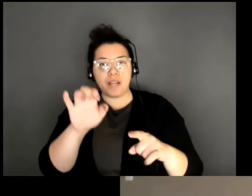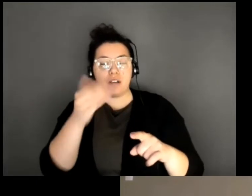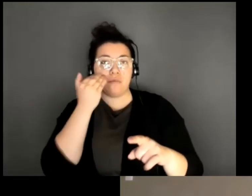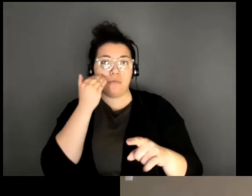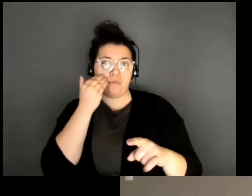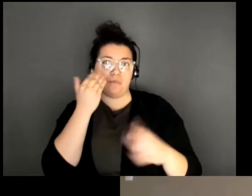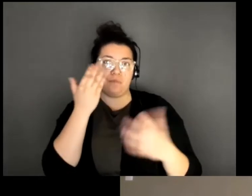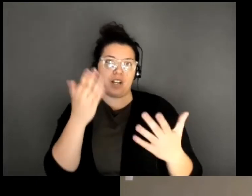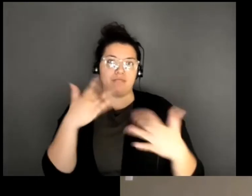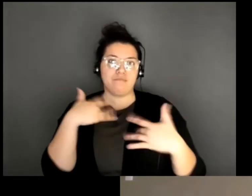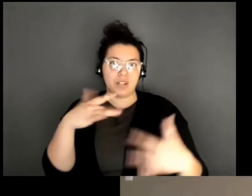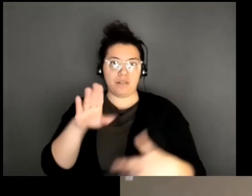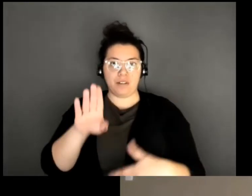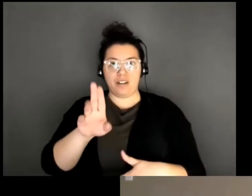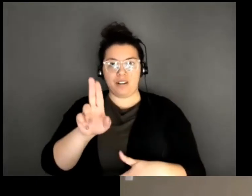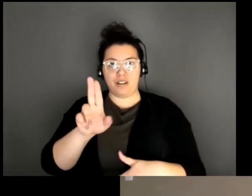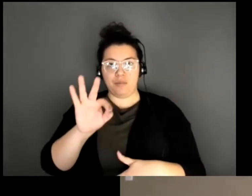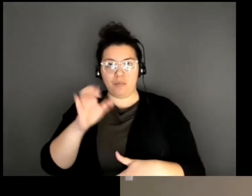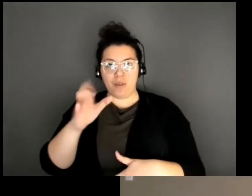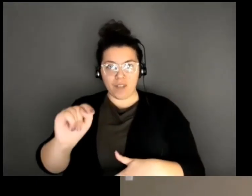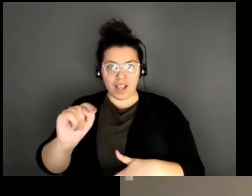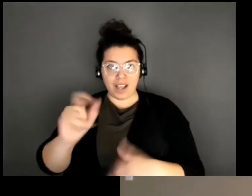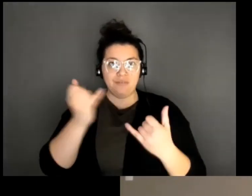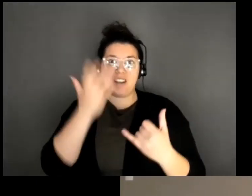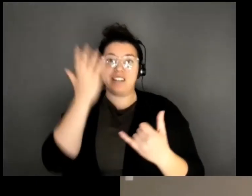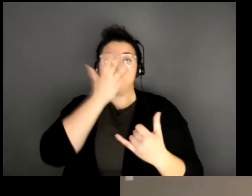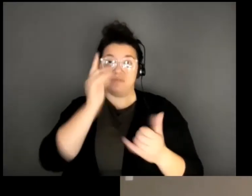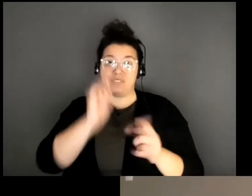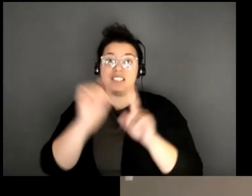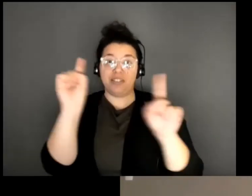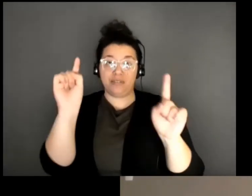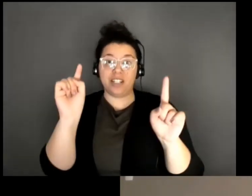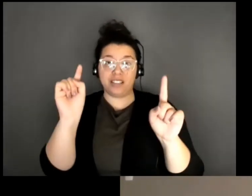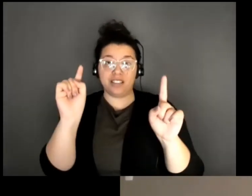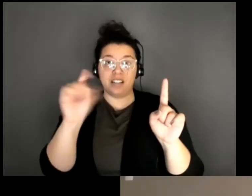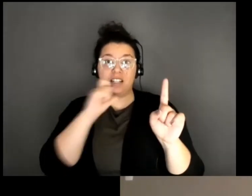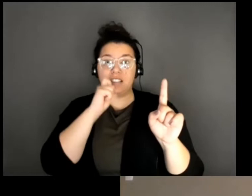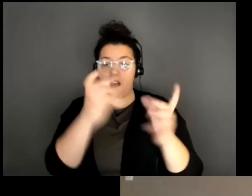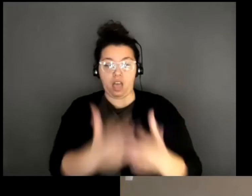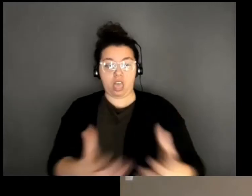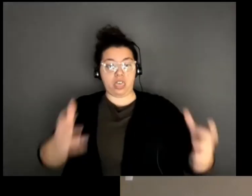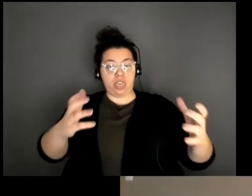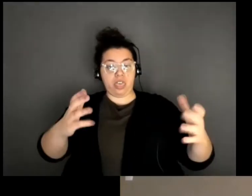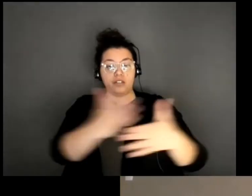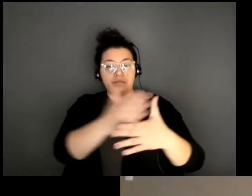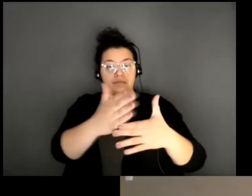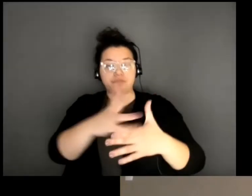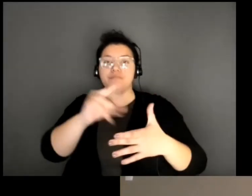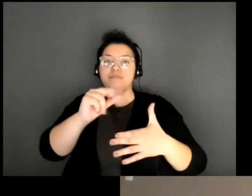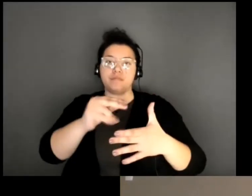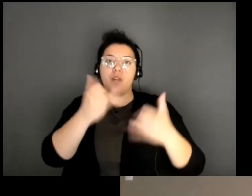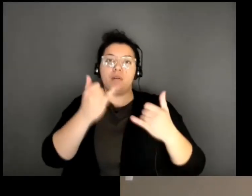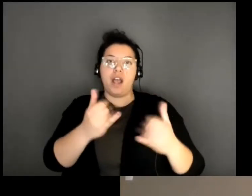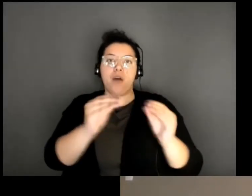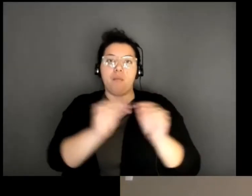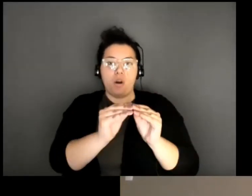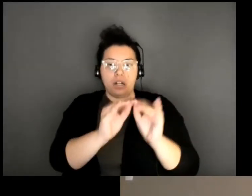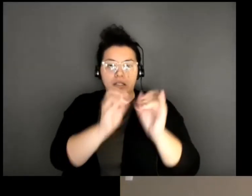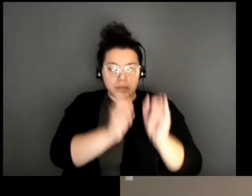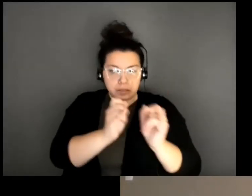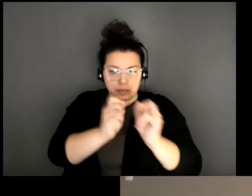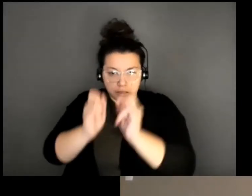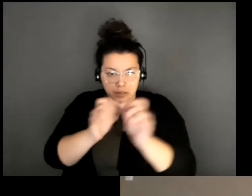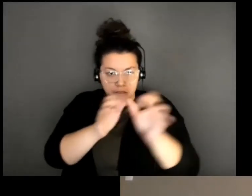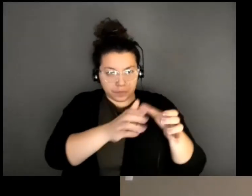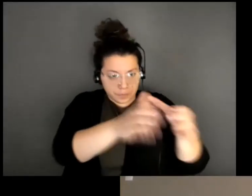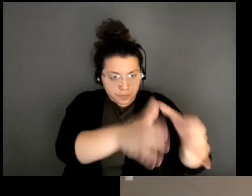right now. Yeah. You'll see a lot of individually packaged items, for example. So I think there's probably, there's more work, there's more thought,